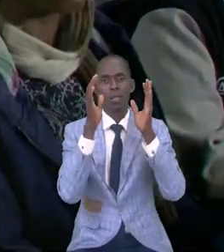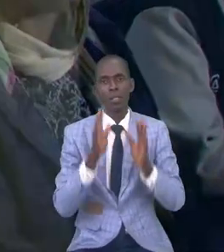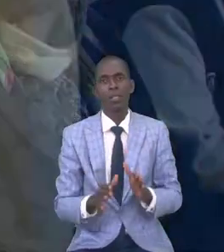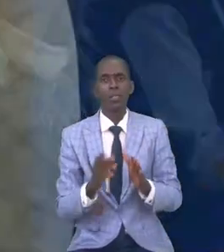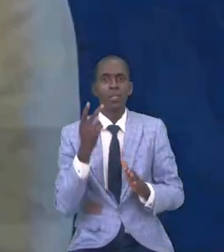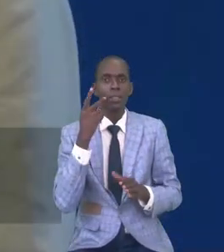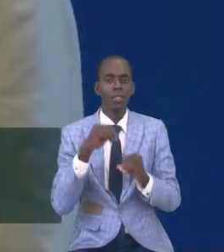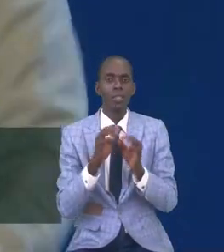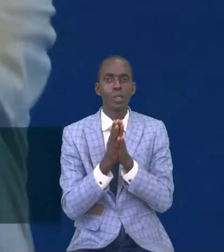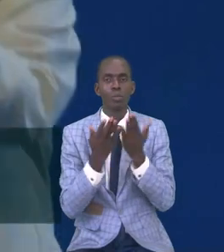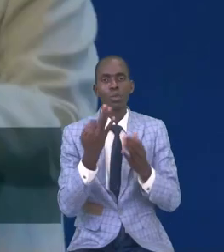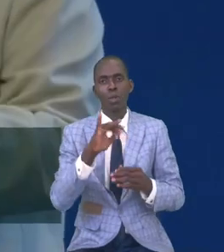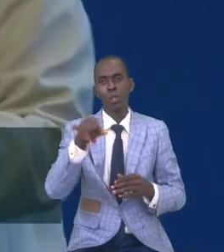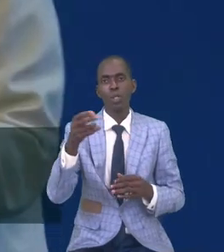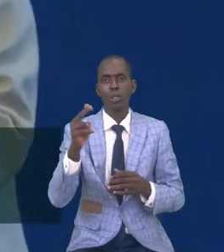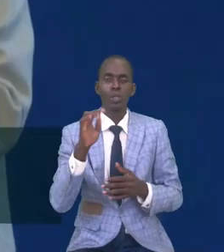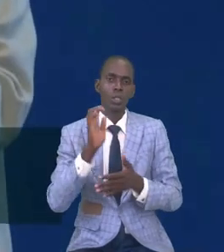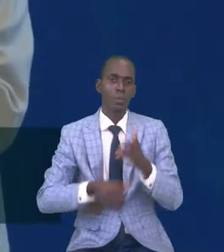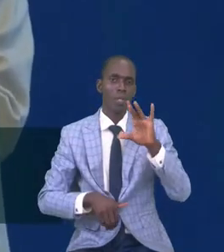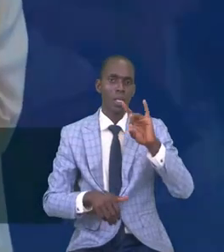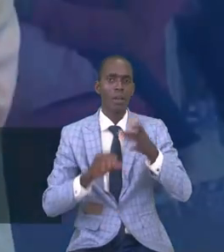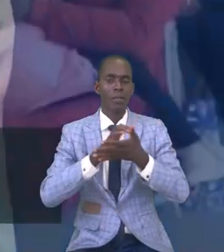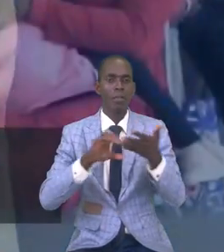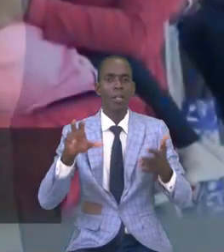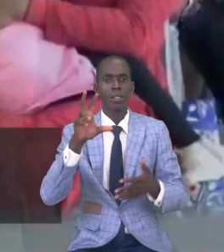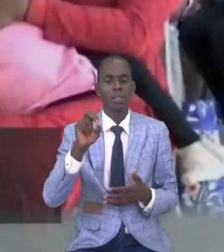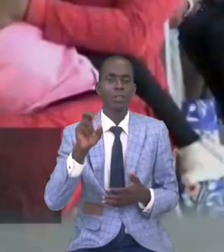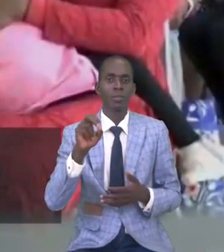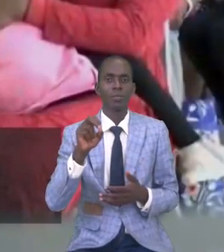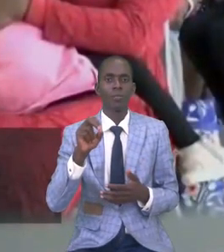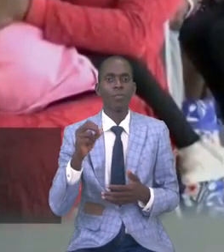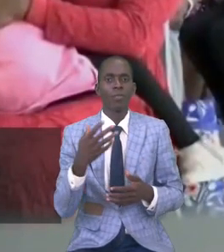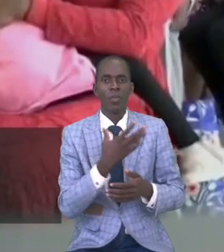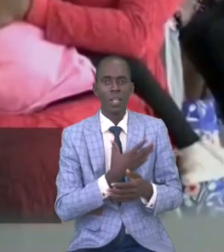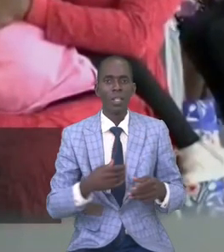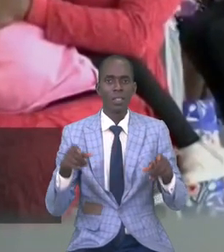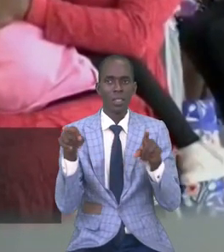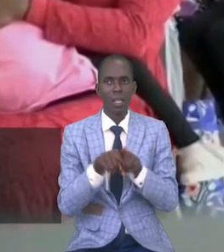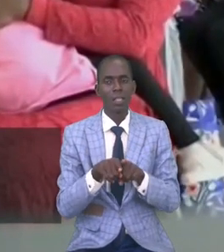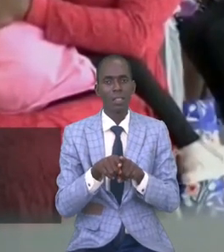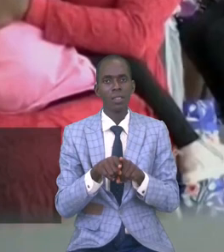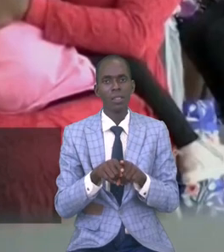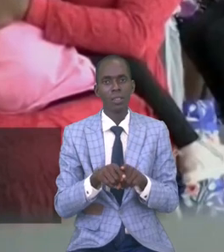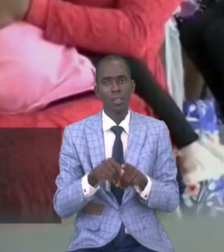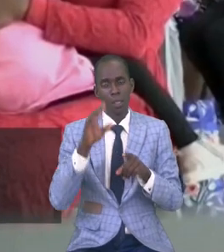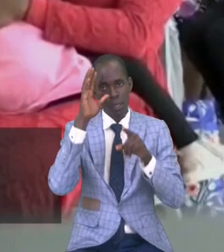John chapter 8, verse 30. And he spake, as he spake these words,